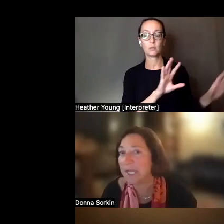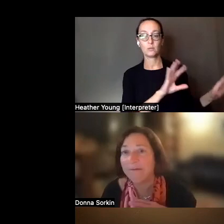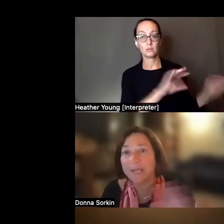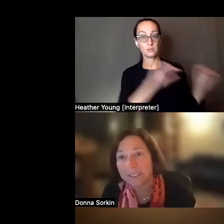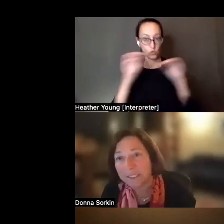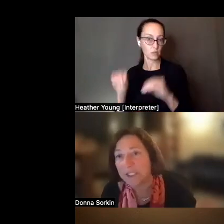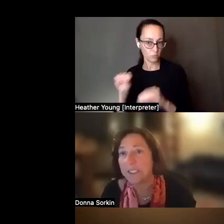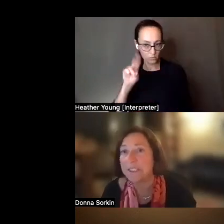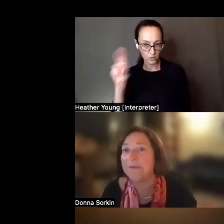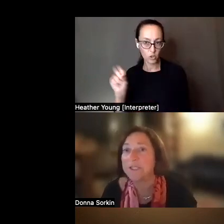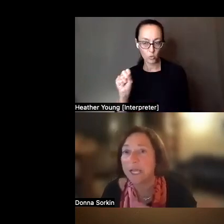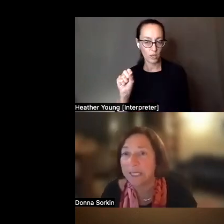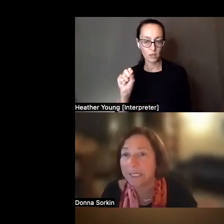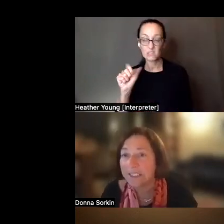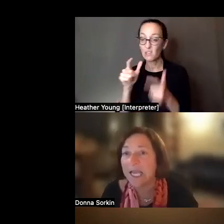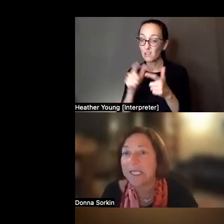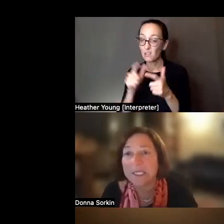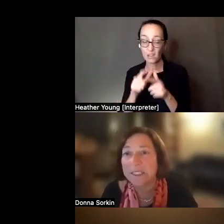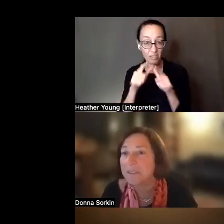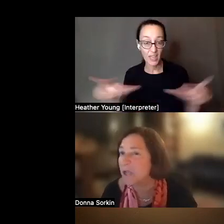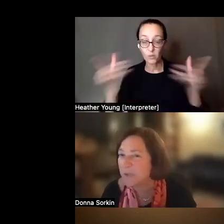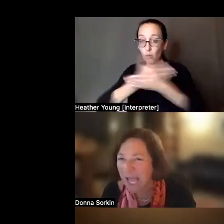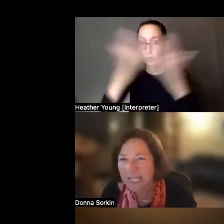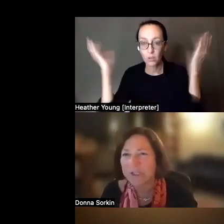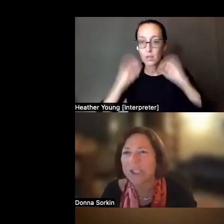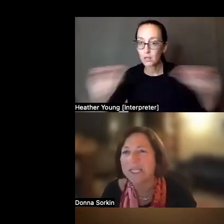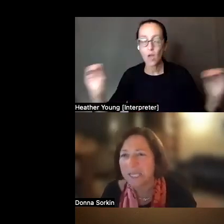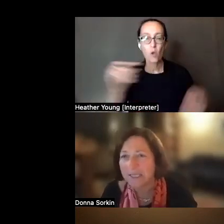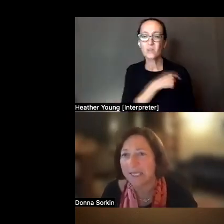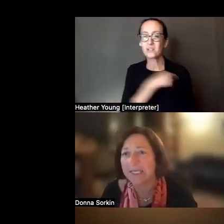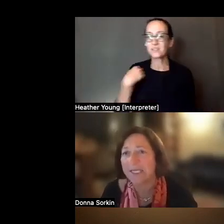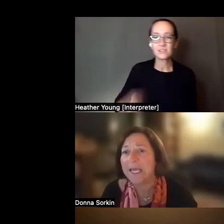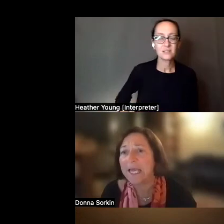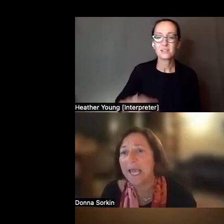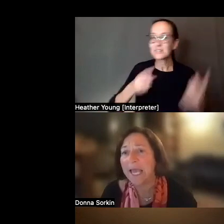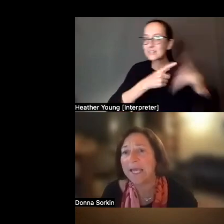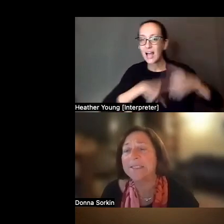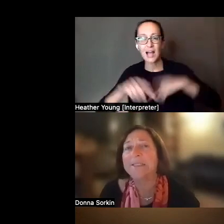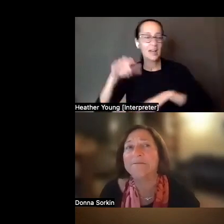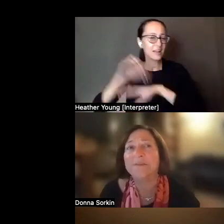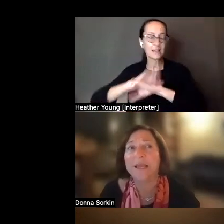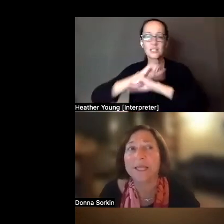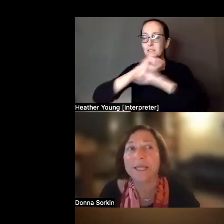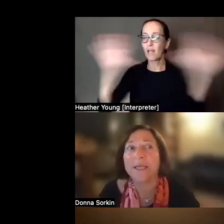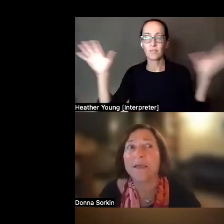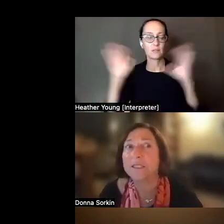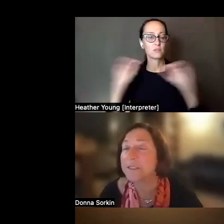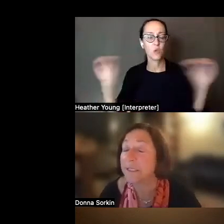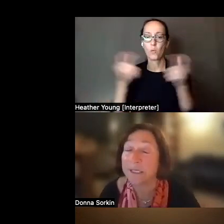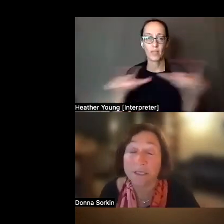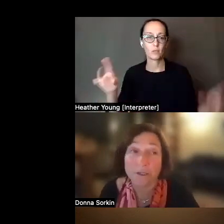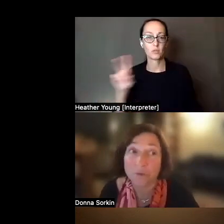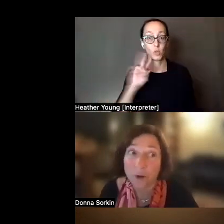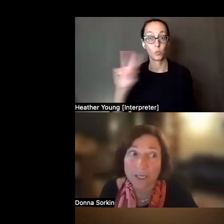didn't have English. She didn't have Chinese. She had no sign language. She had nothing. And the family, just